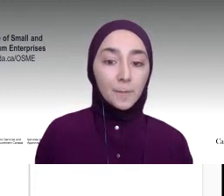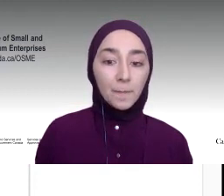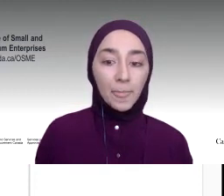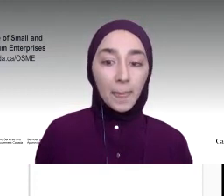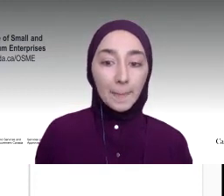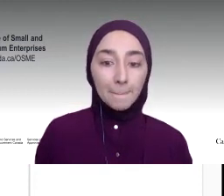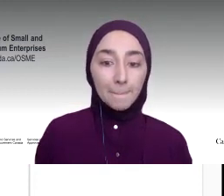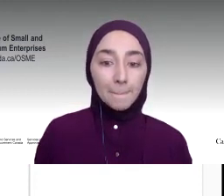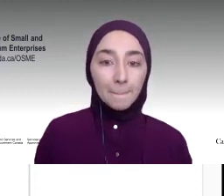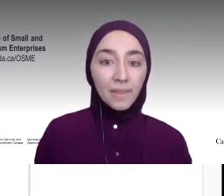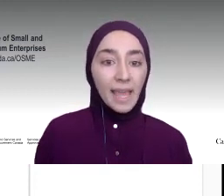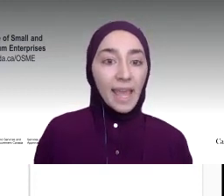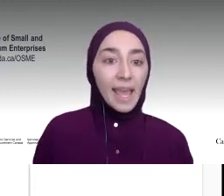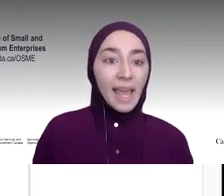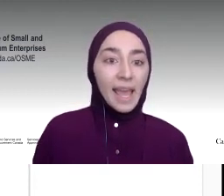here.